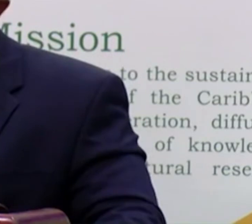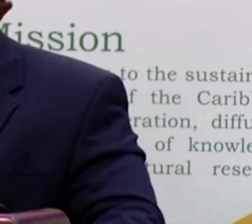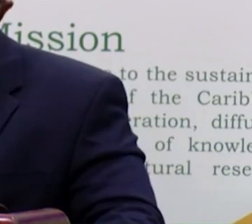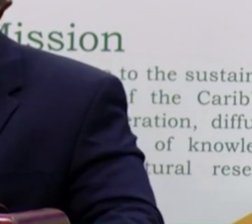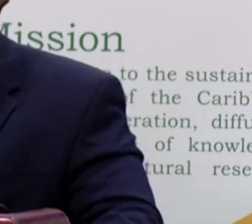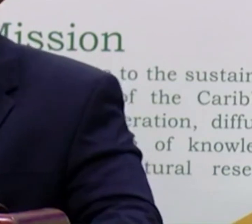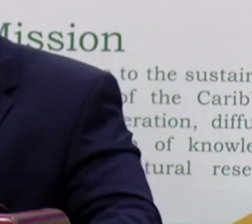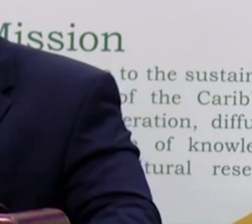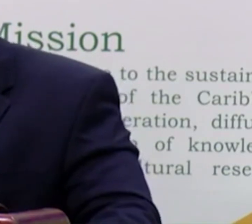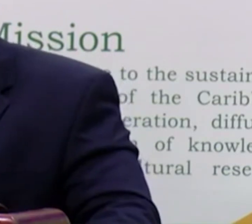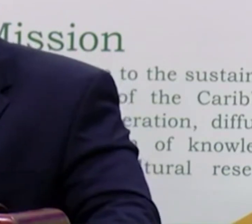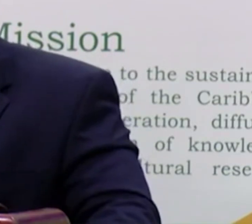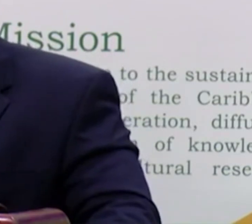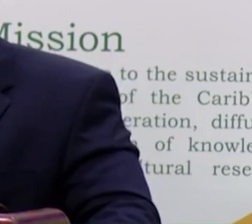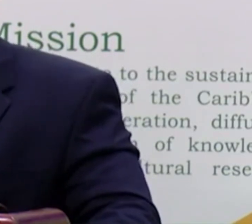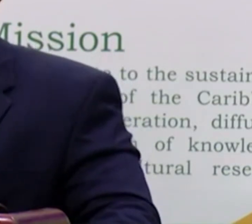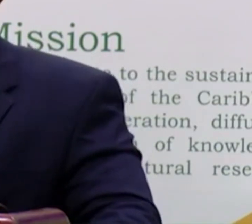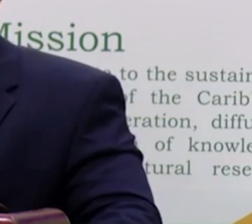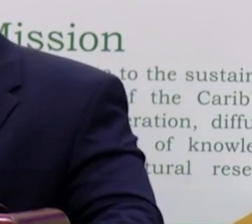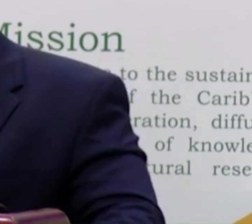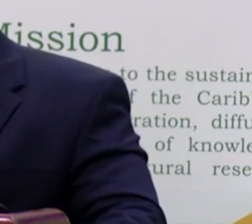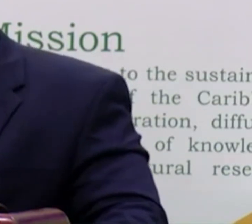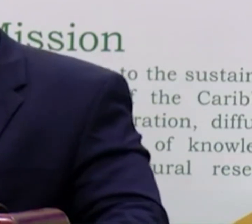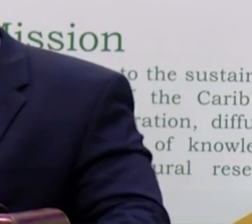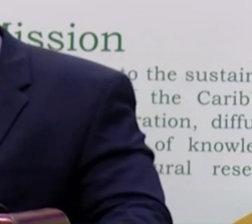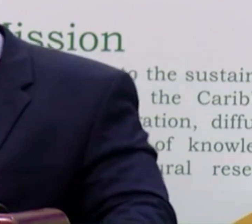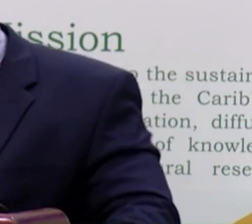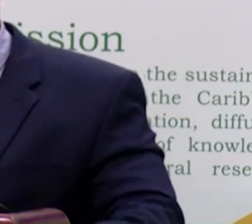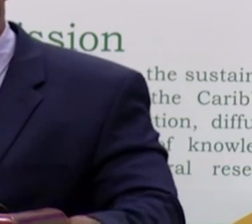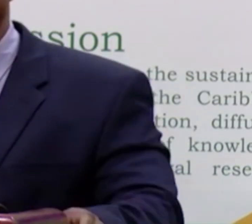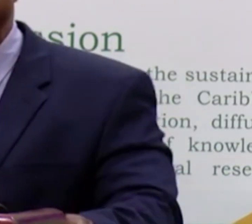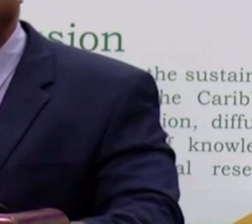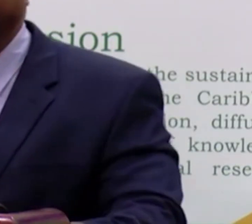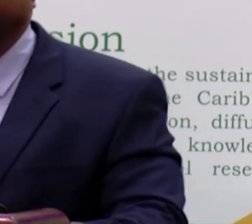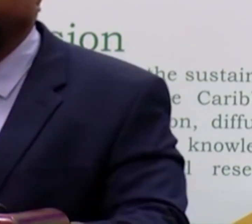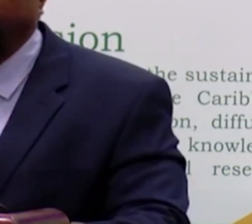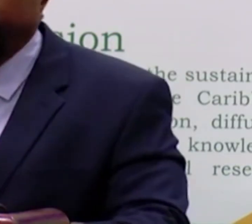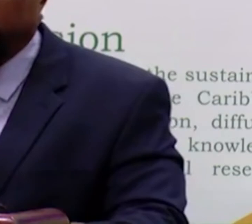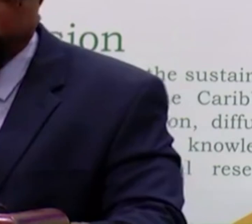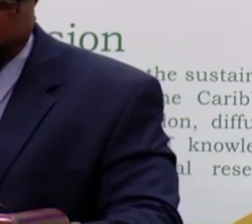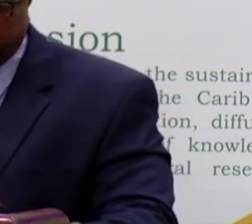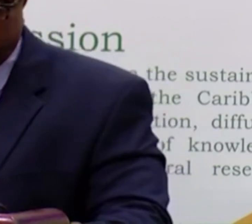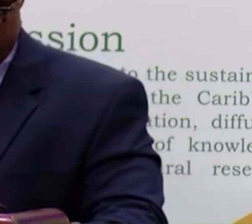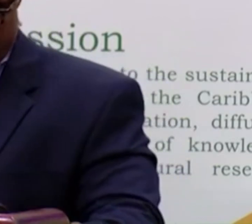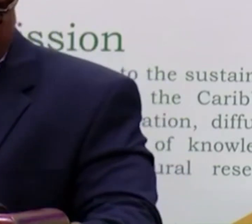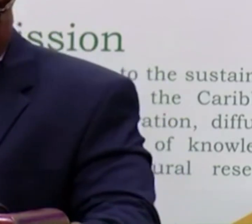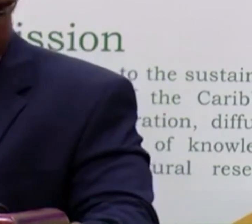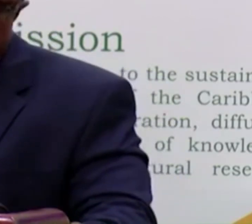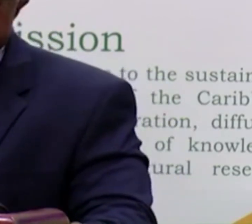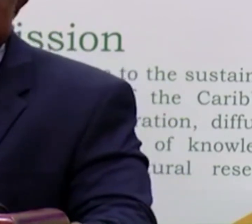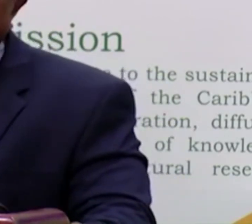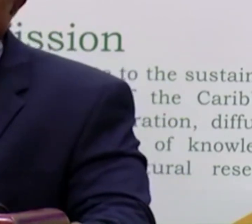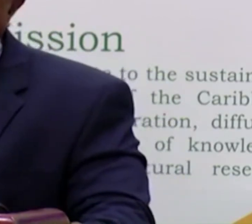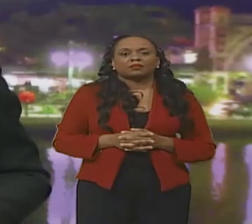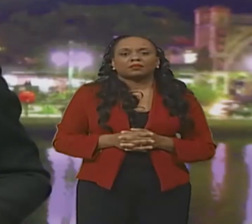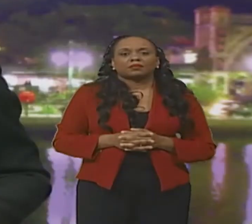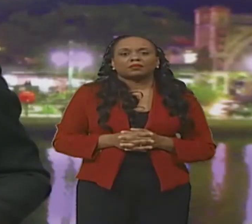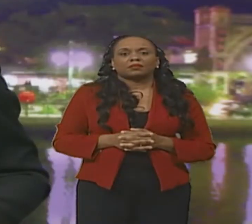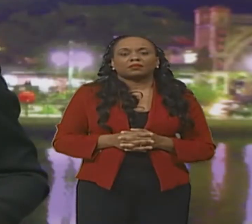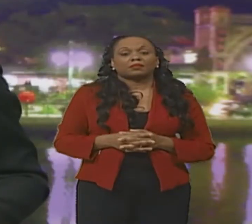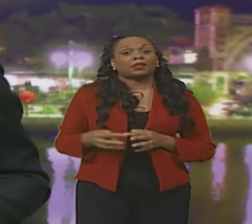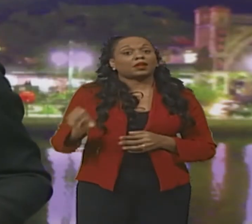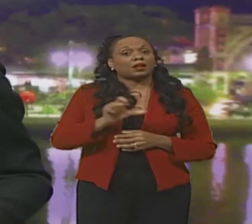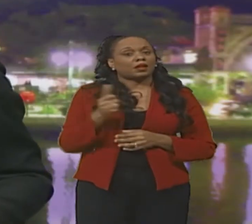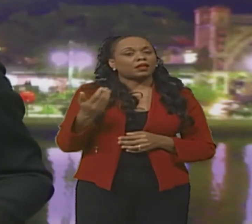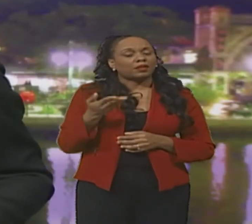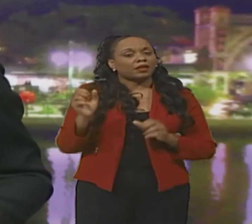do many more things than create NCDs among our young population. Now, one